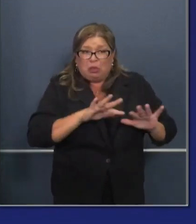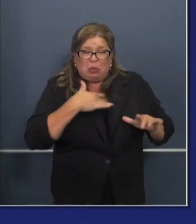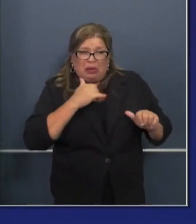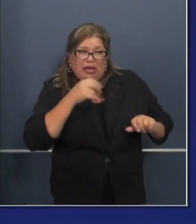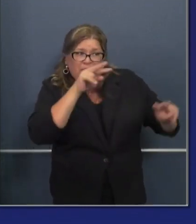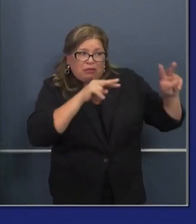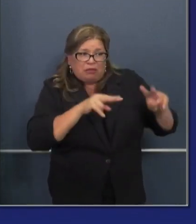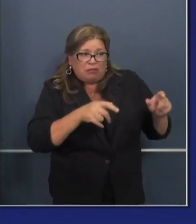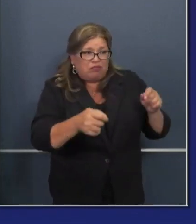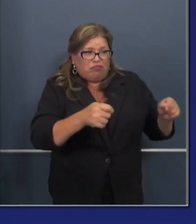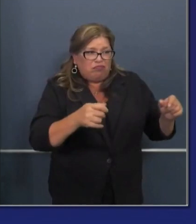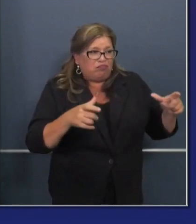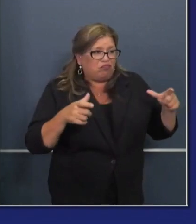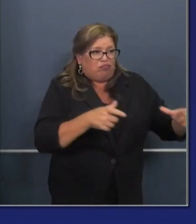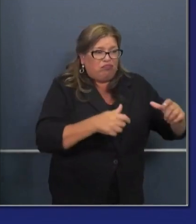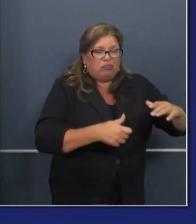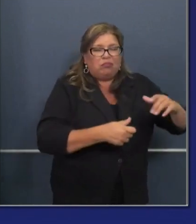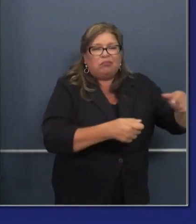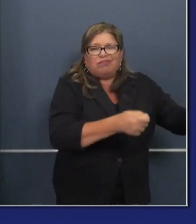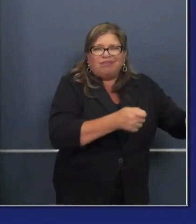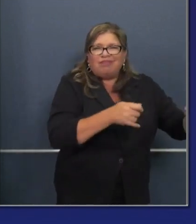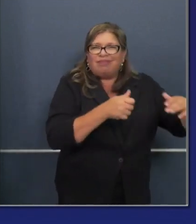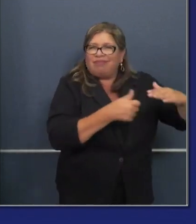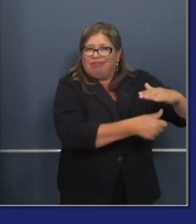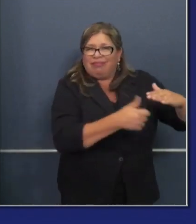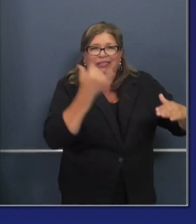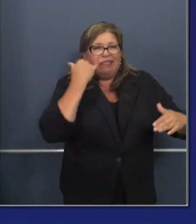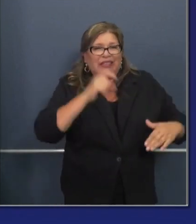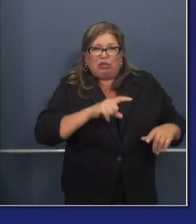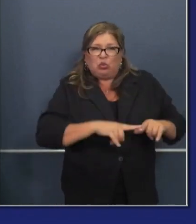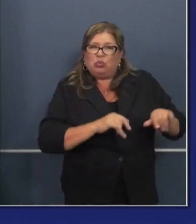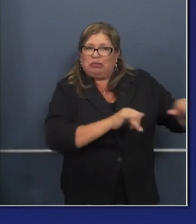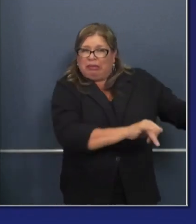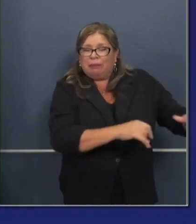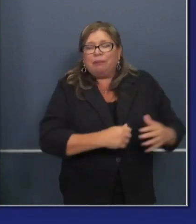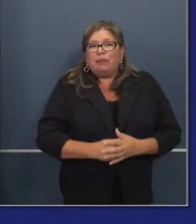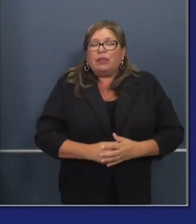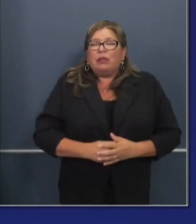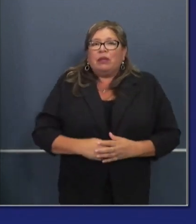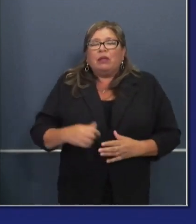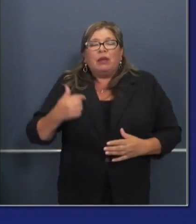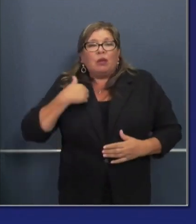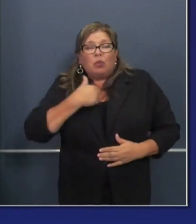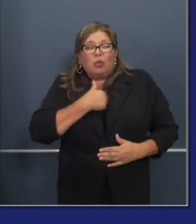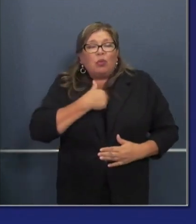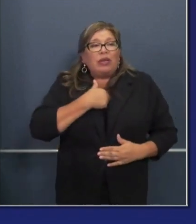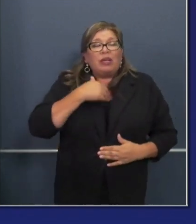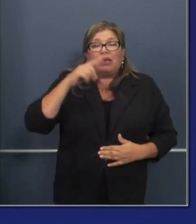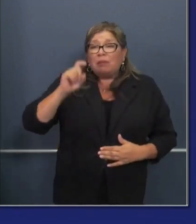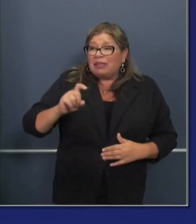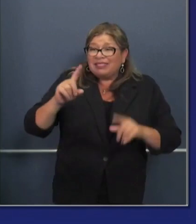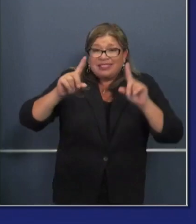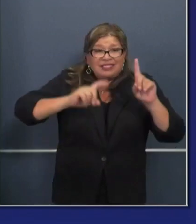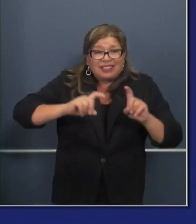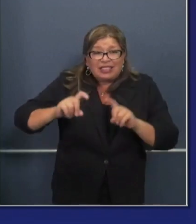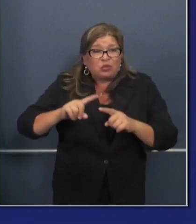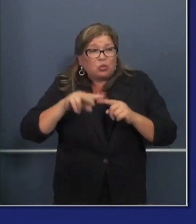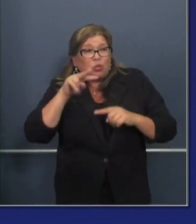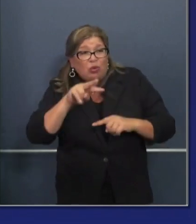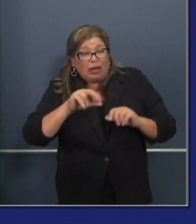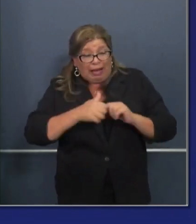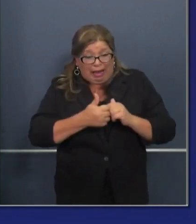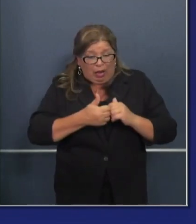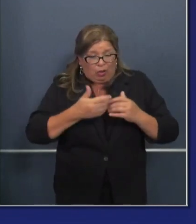able to contain that spread, our ability to look at overall disease transmission, our ability to look at the